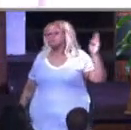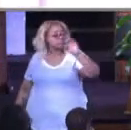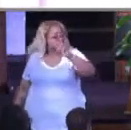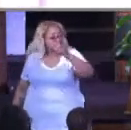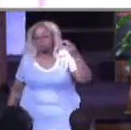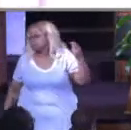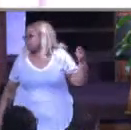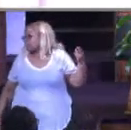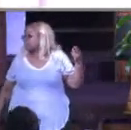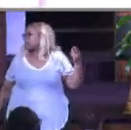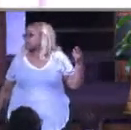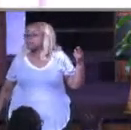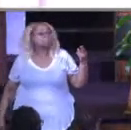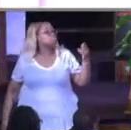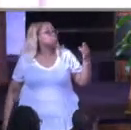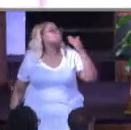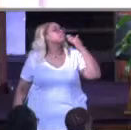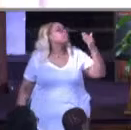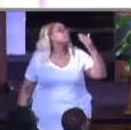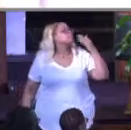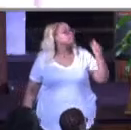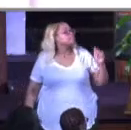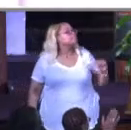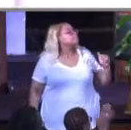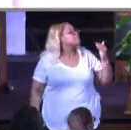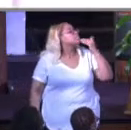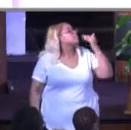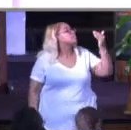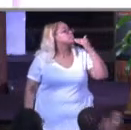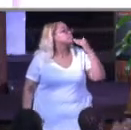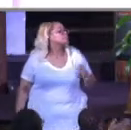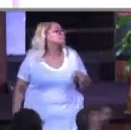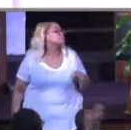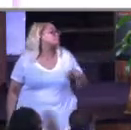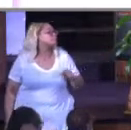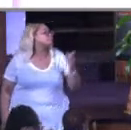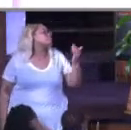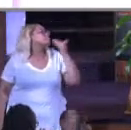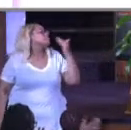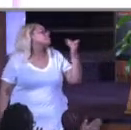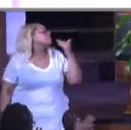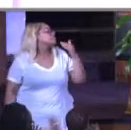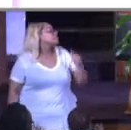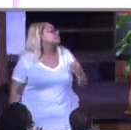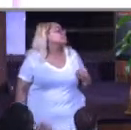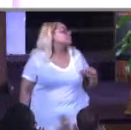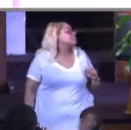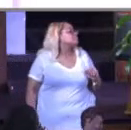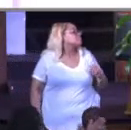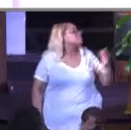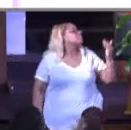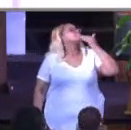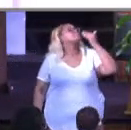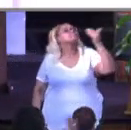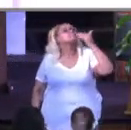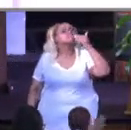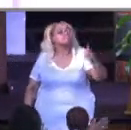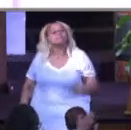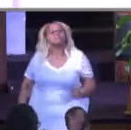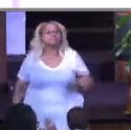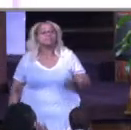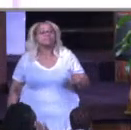Oh. Oh. Thank you. Thank you. Thank you. Thank